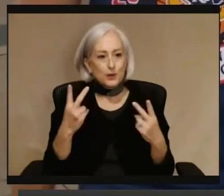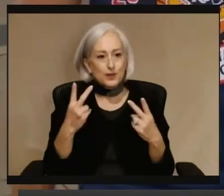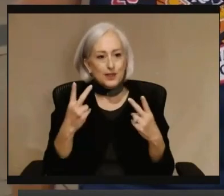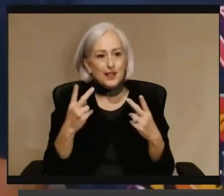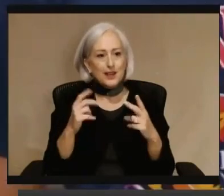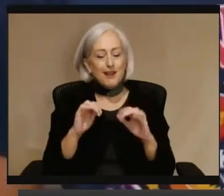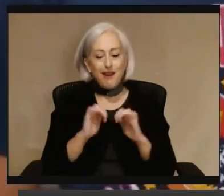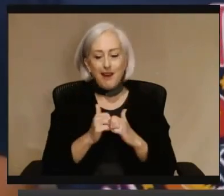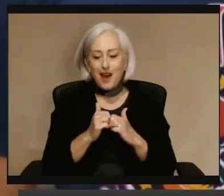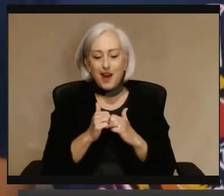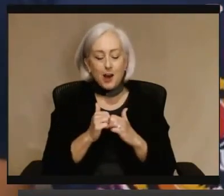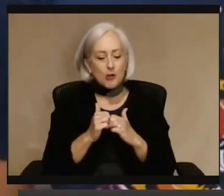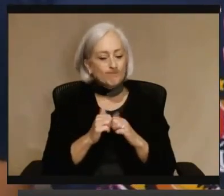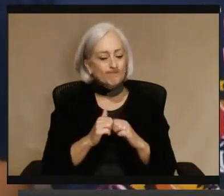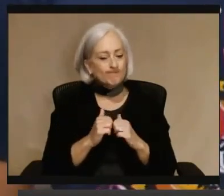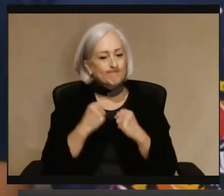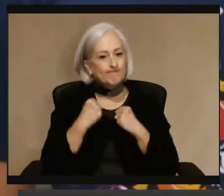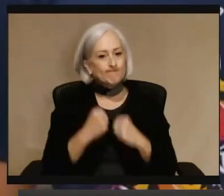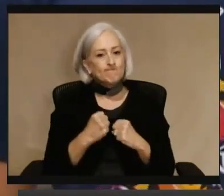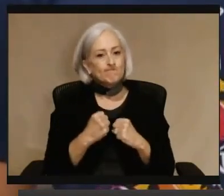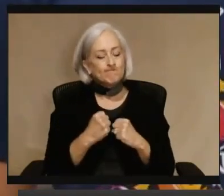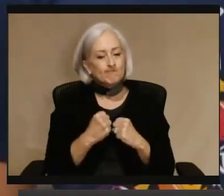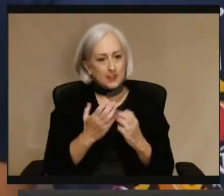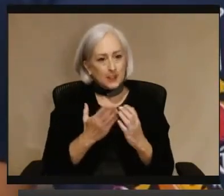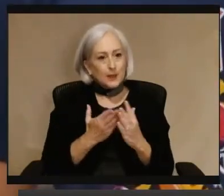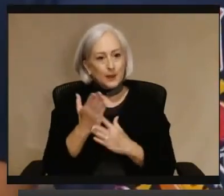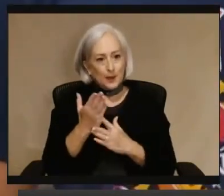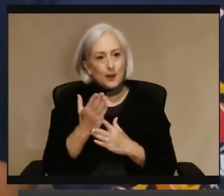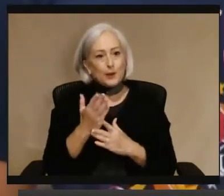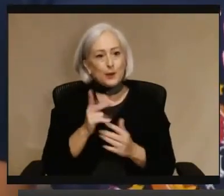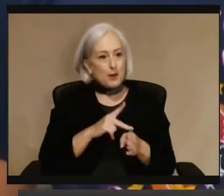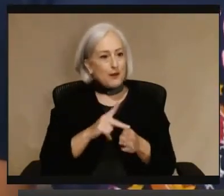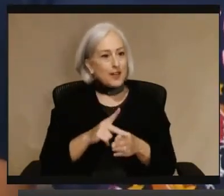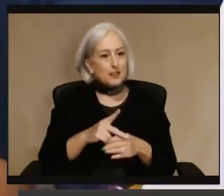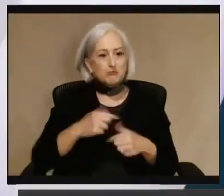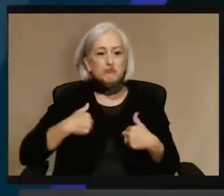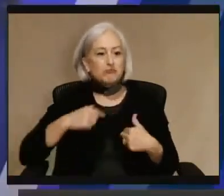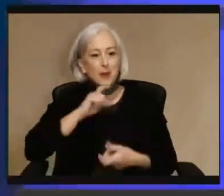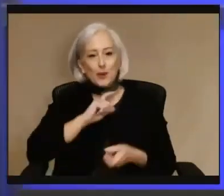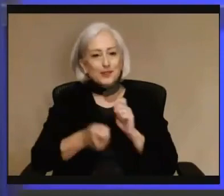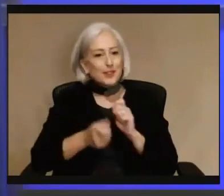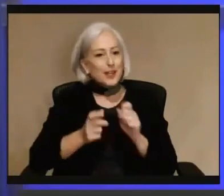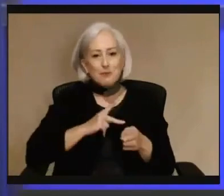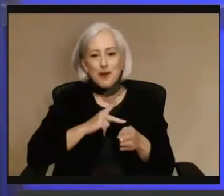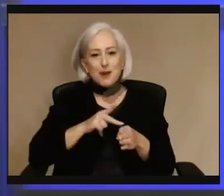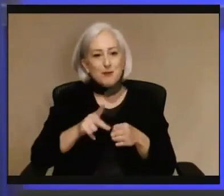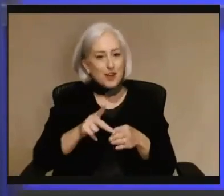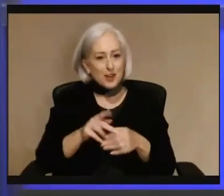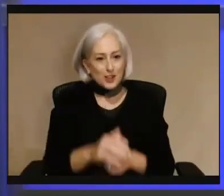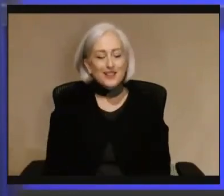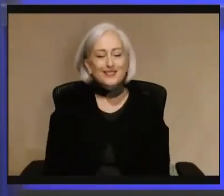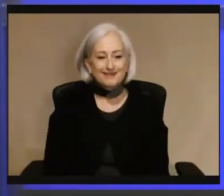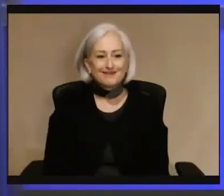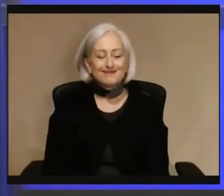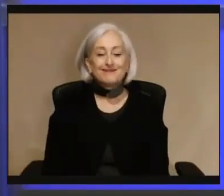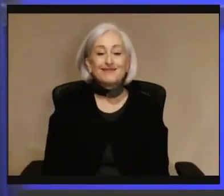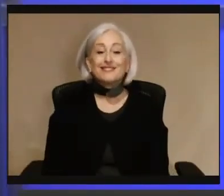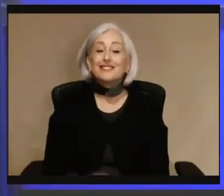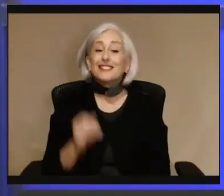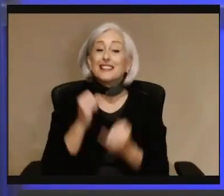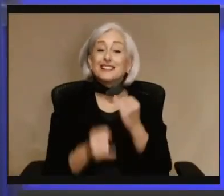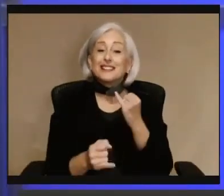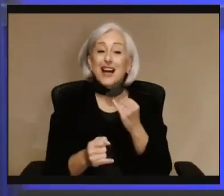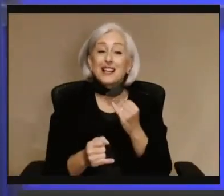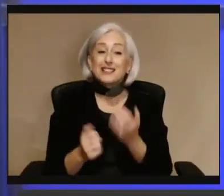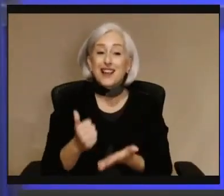as a profession. I wouldn't change my profession for anything, so. And finally, this morning, taking steps to help those